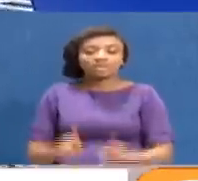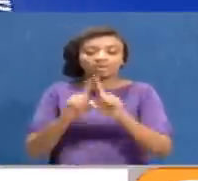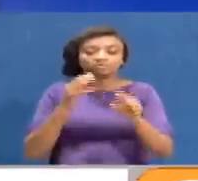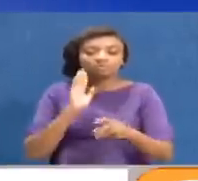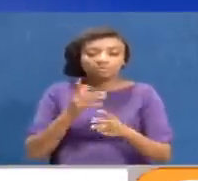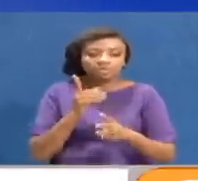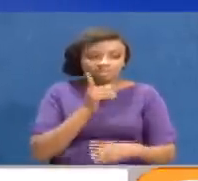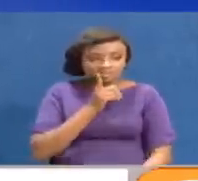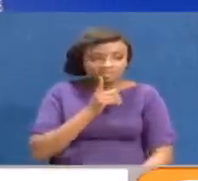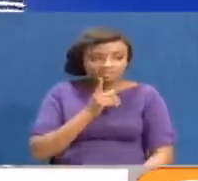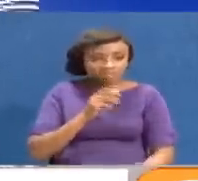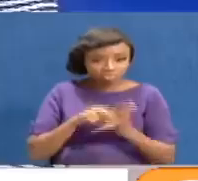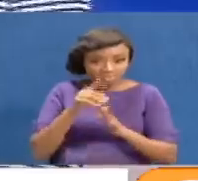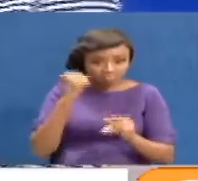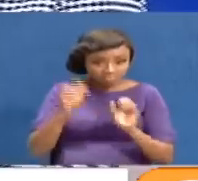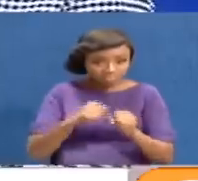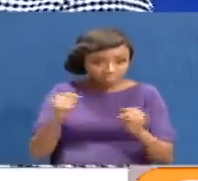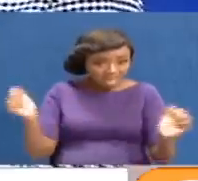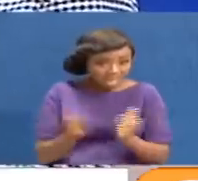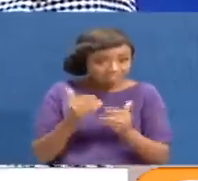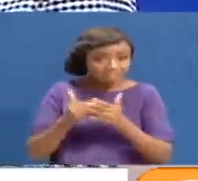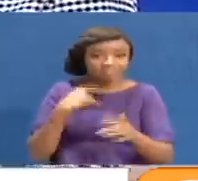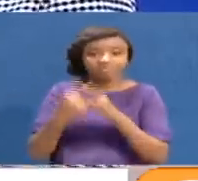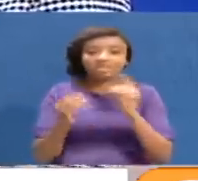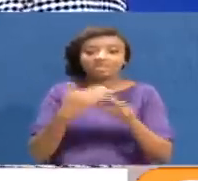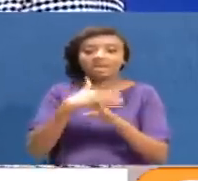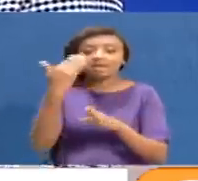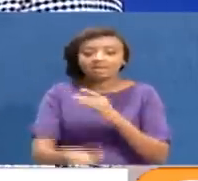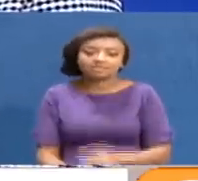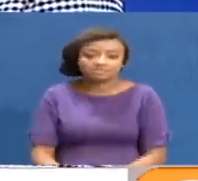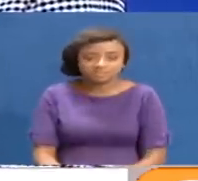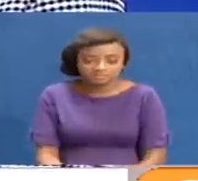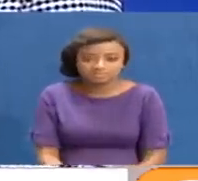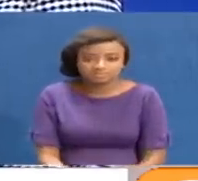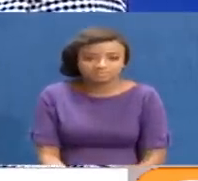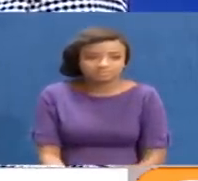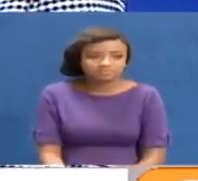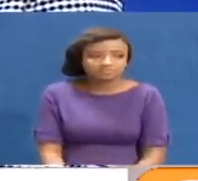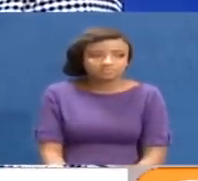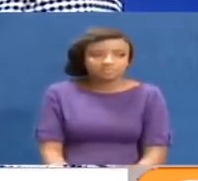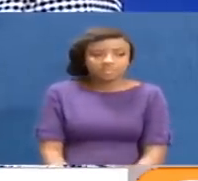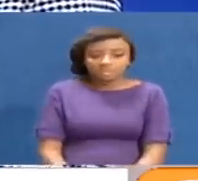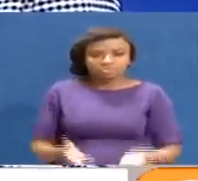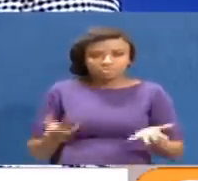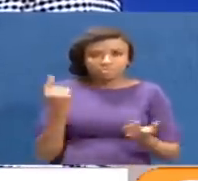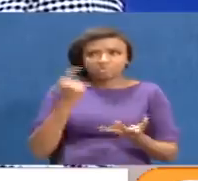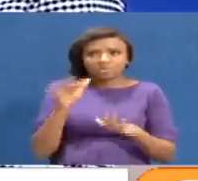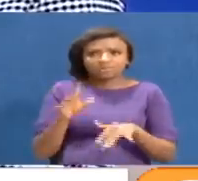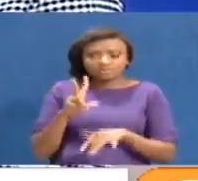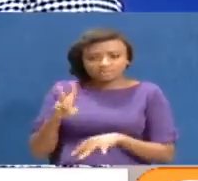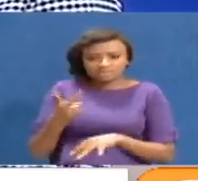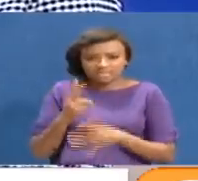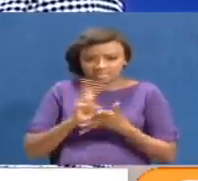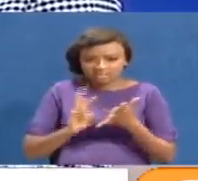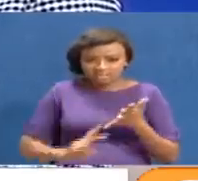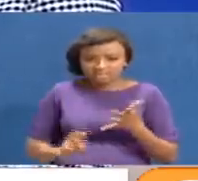have looked for. So that will be done before the end of the year? The end of the year. Okay. It's just awaiting second reading. And